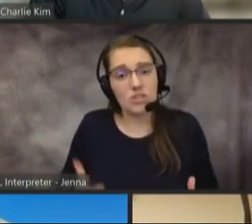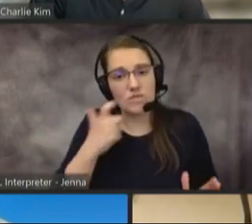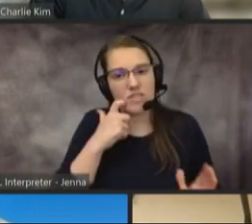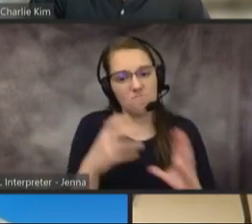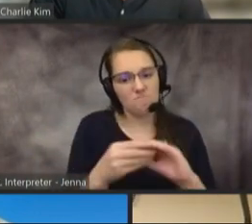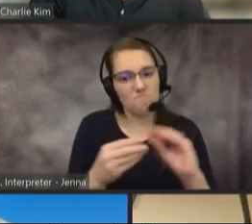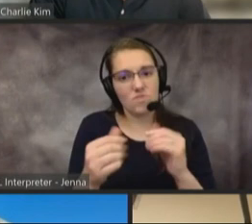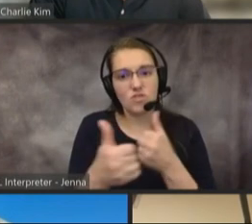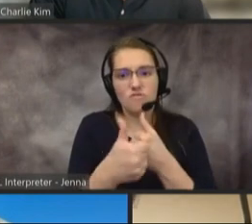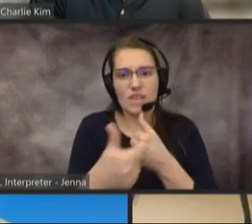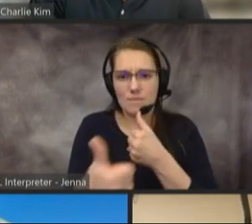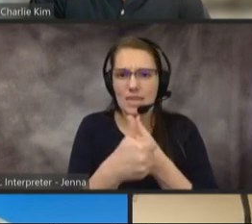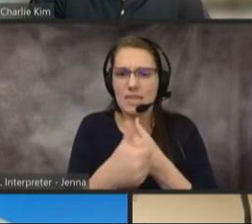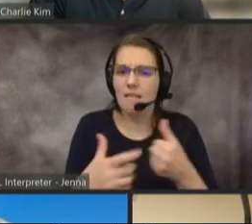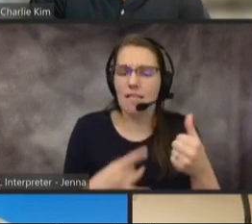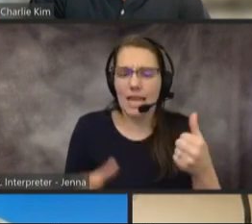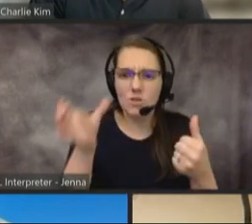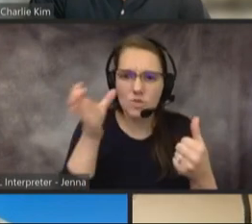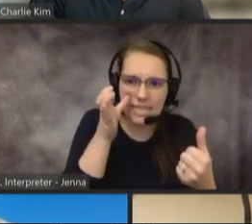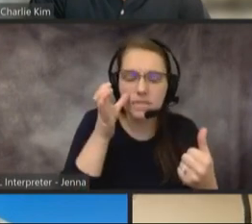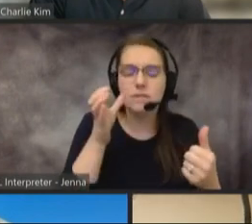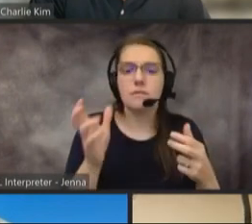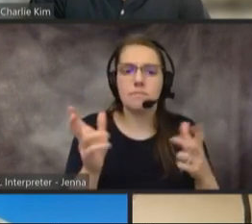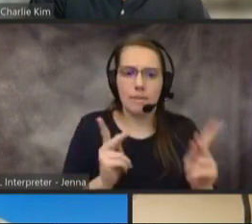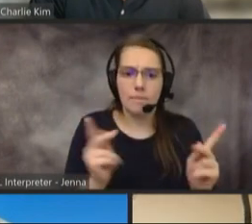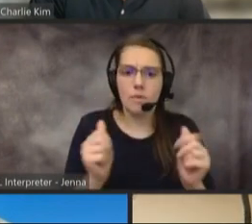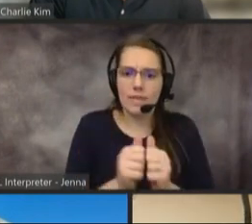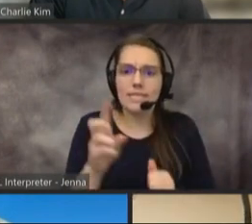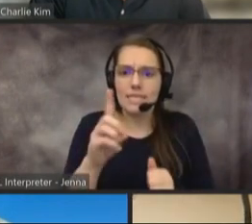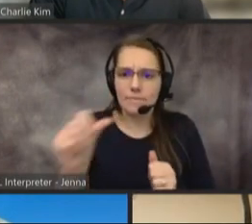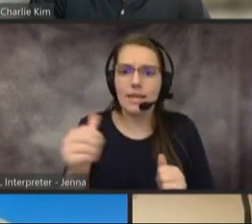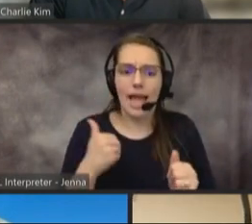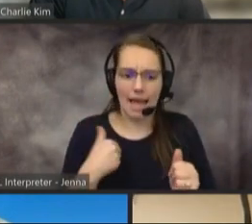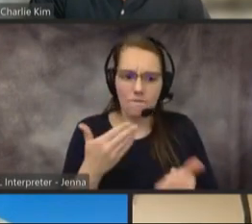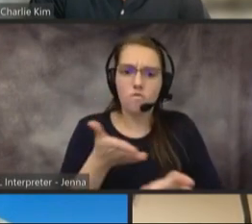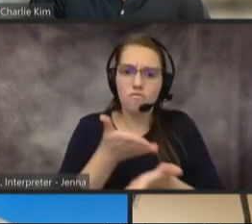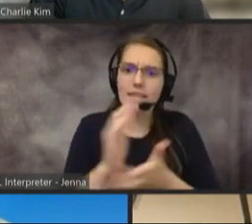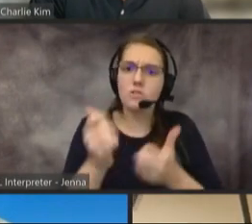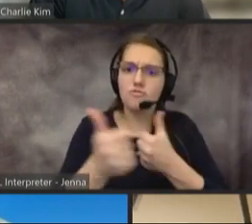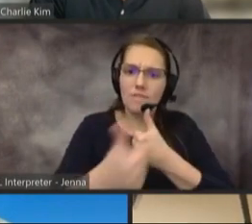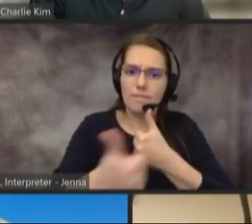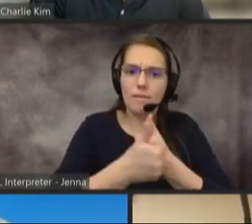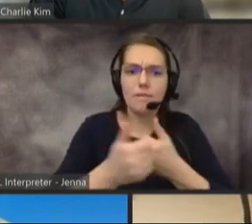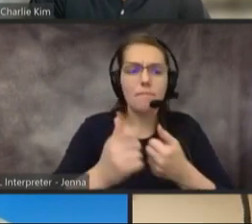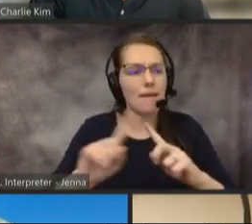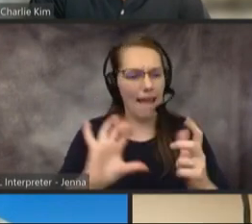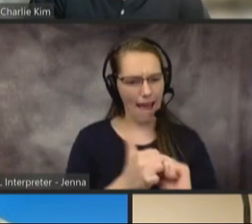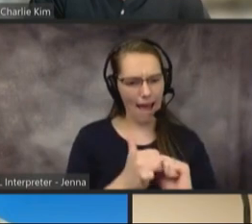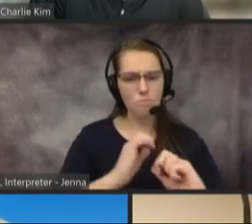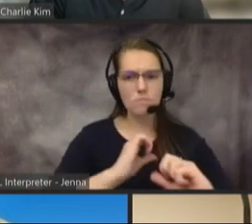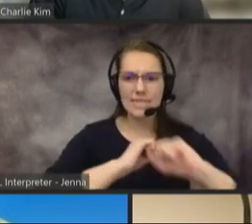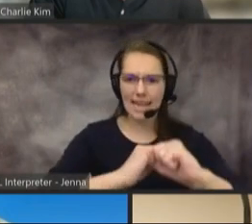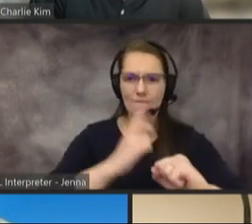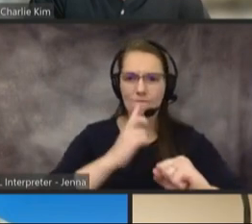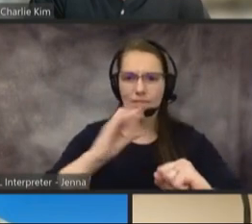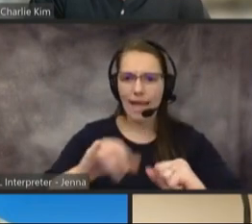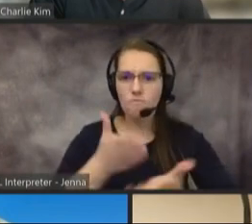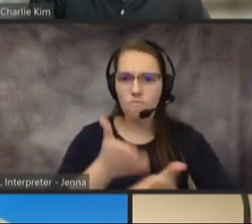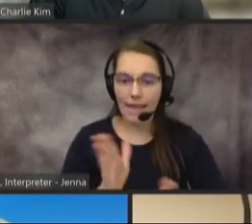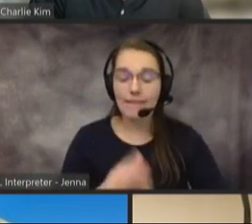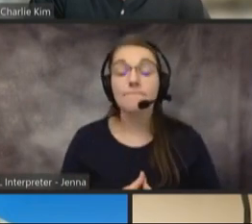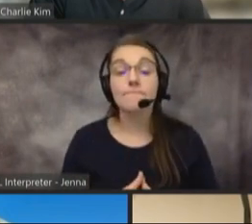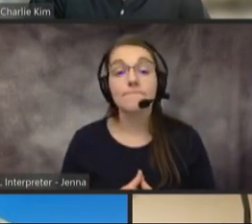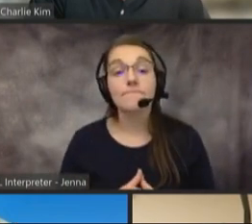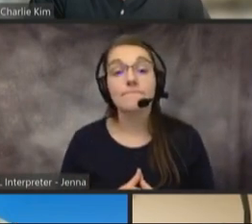to transport, but how are they protected on the way? Secondly, she has been talking about